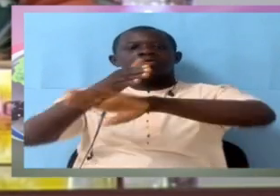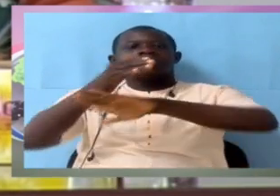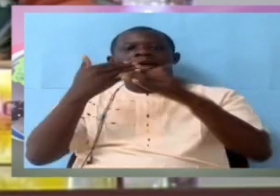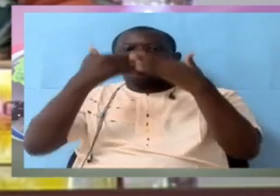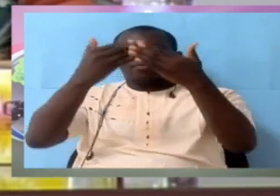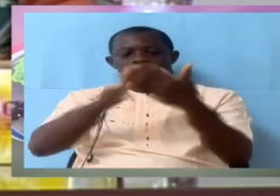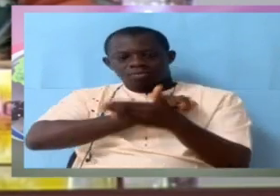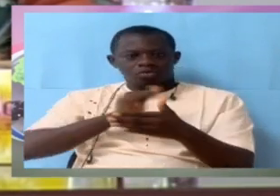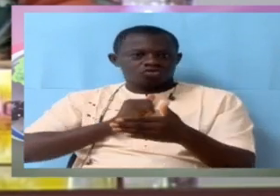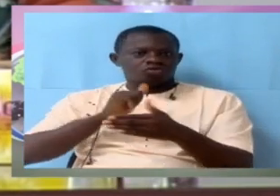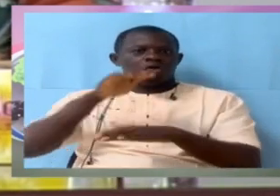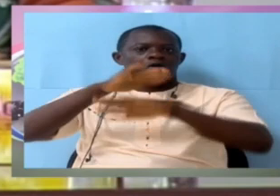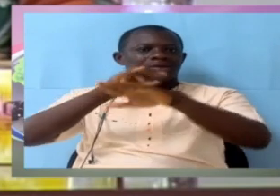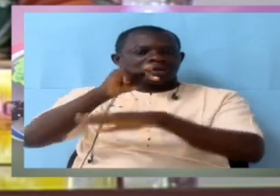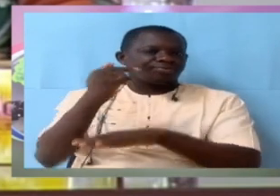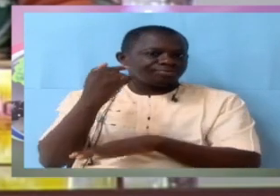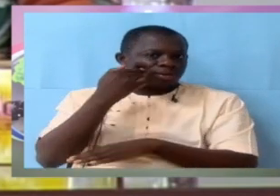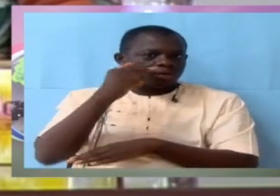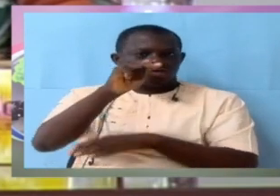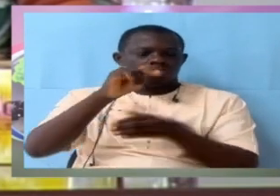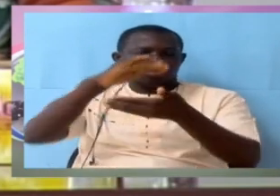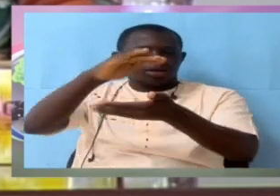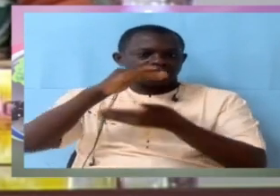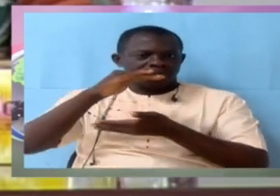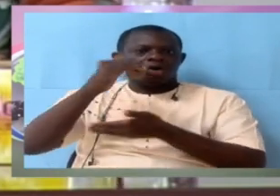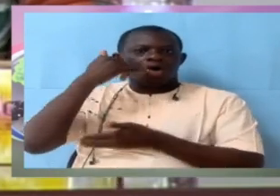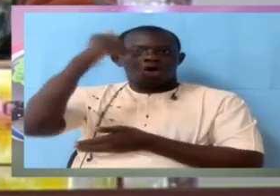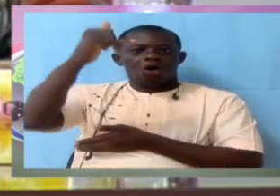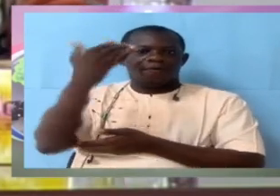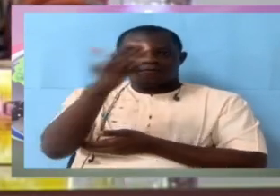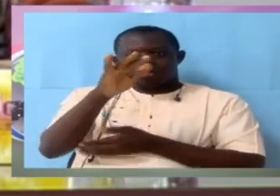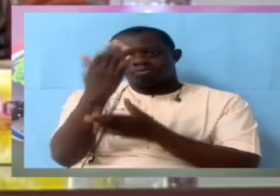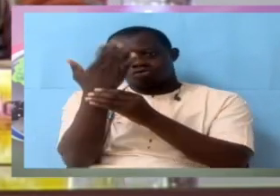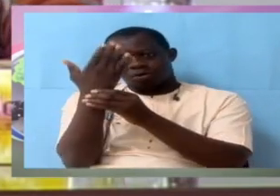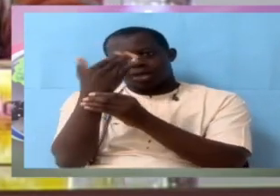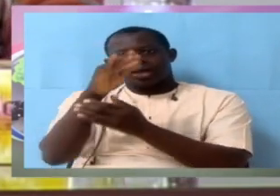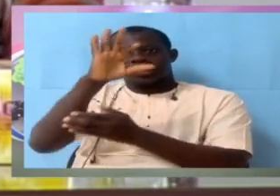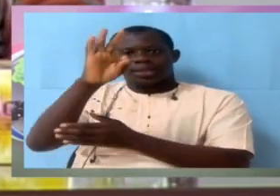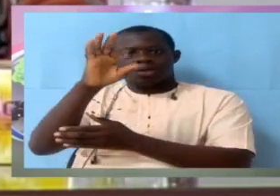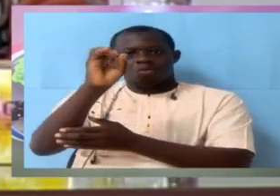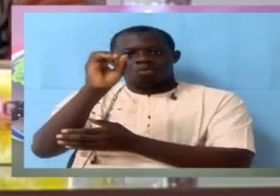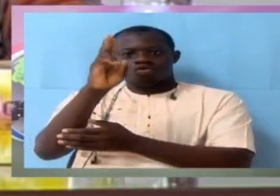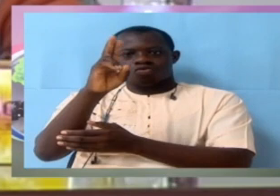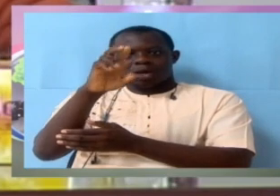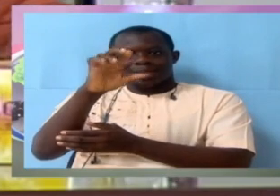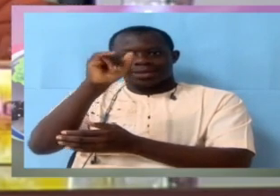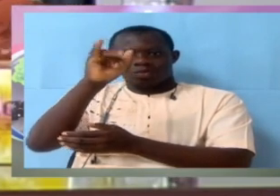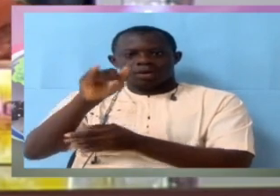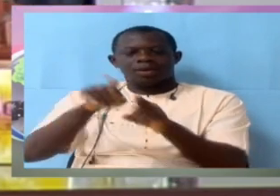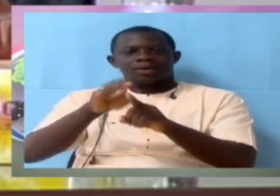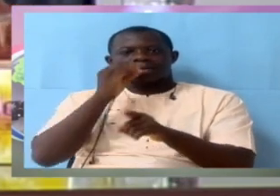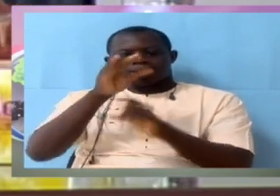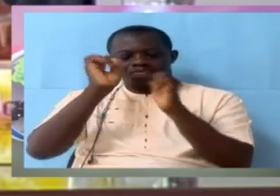Dr. Trrc to say you could be enrolled into the treatment. Silang tenden ya famole lungo menda inara na telephone ke Dr. Trrc ko ego